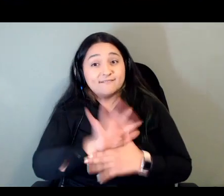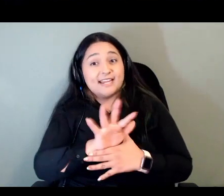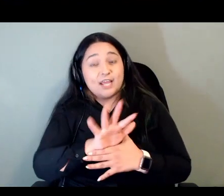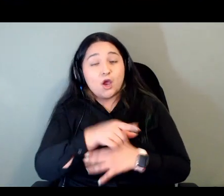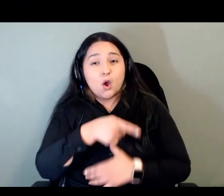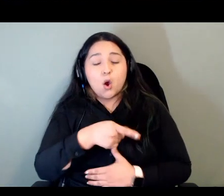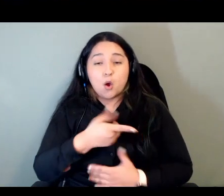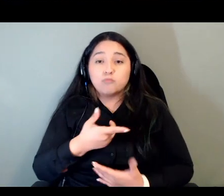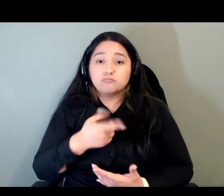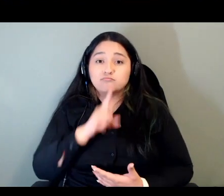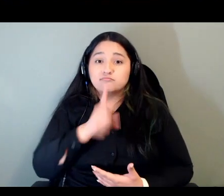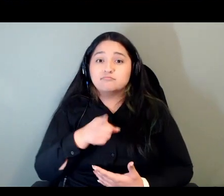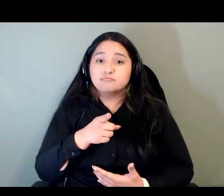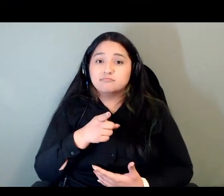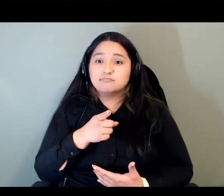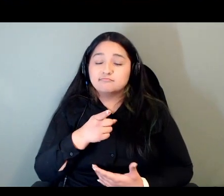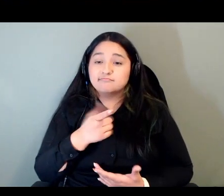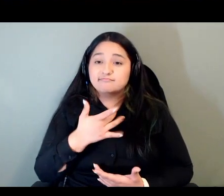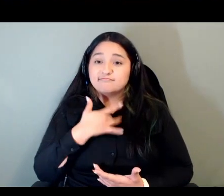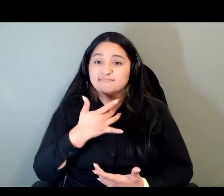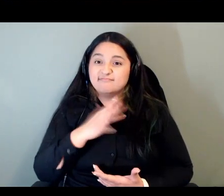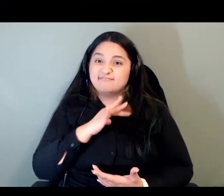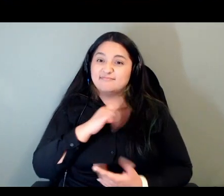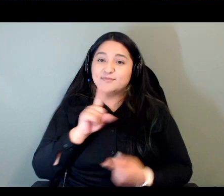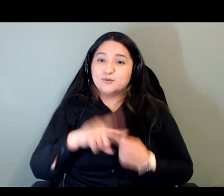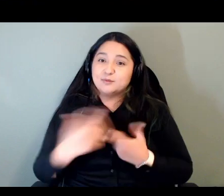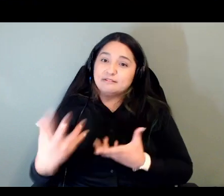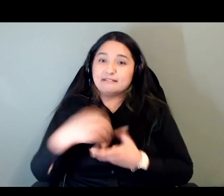that is really engaging.